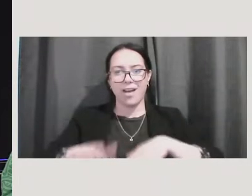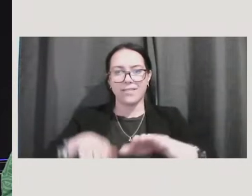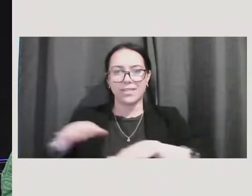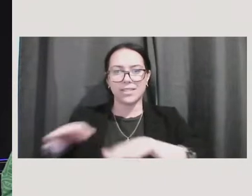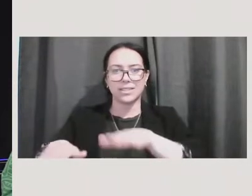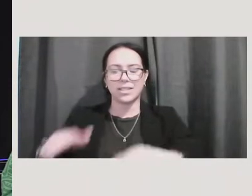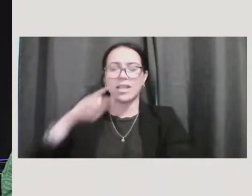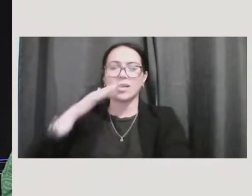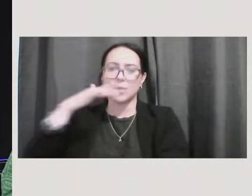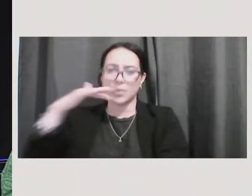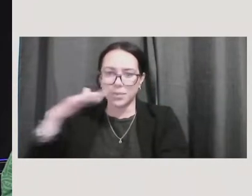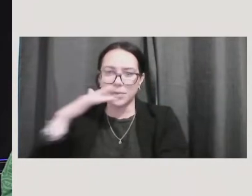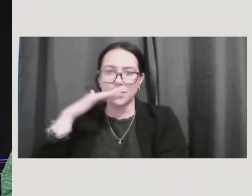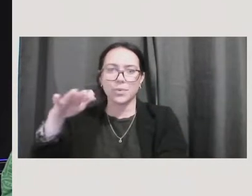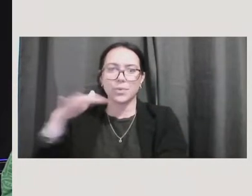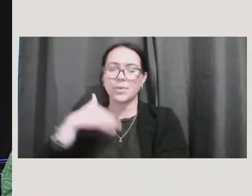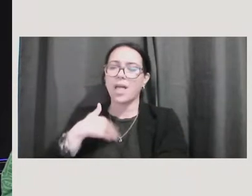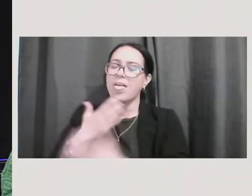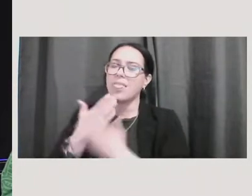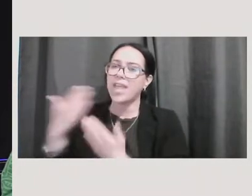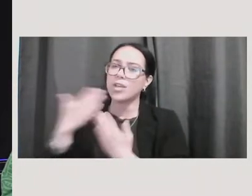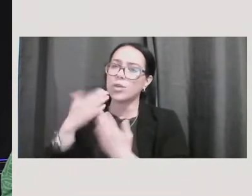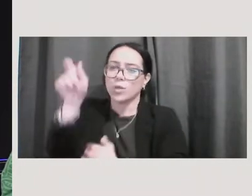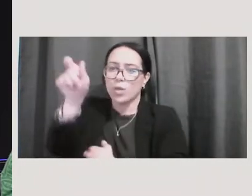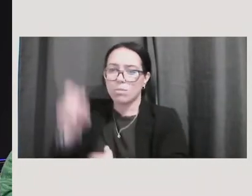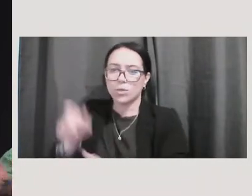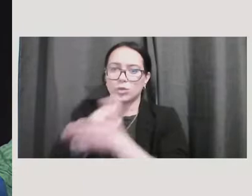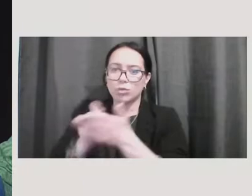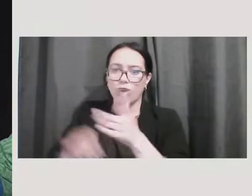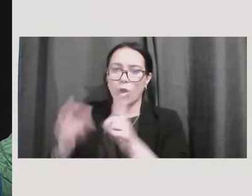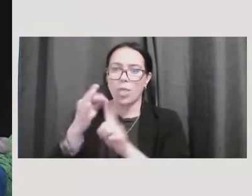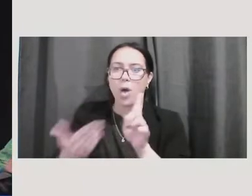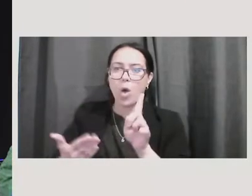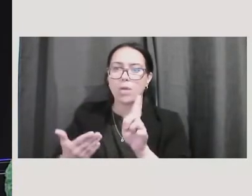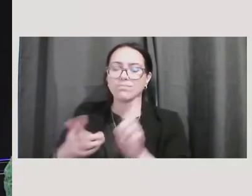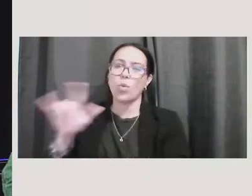we love you very much thank you